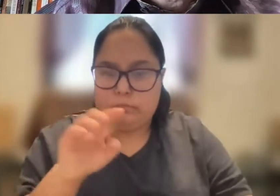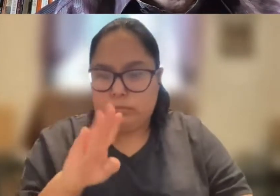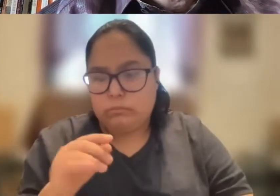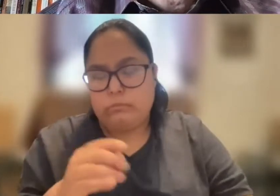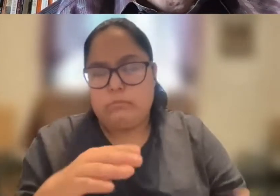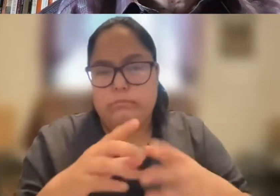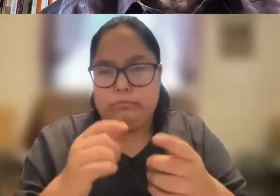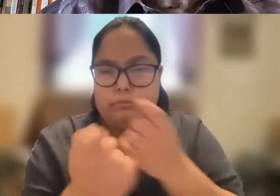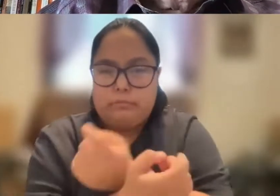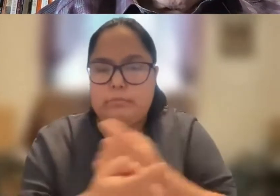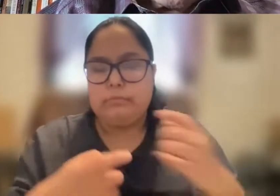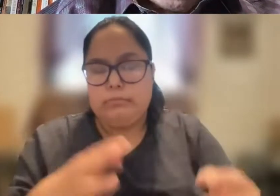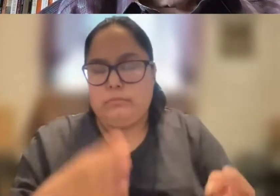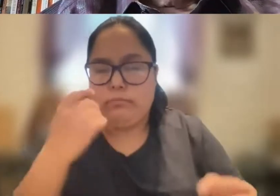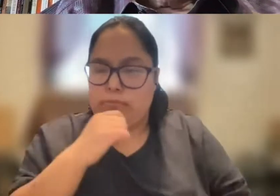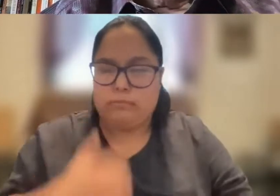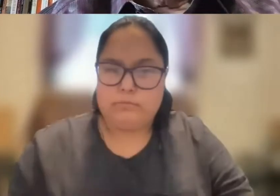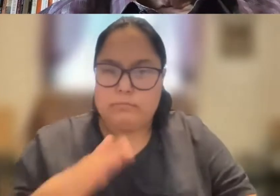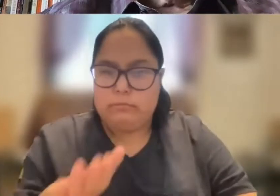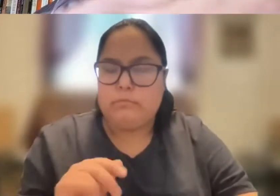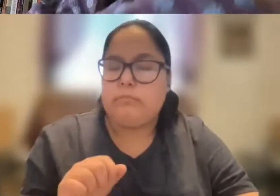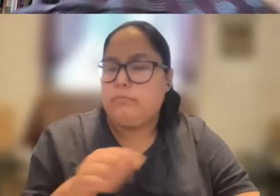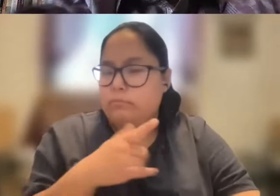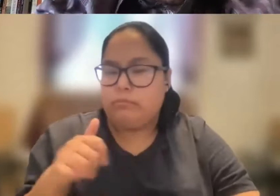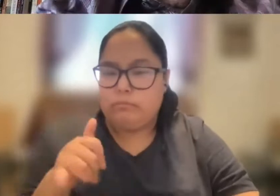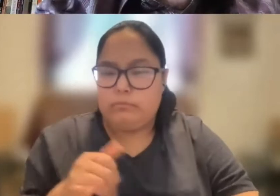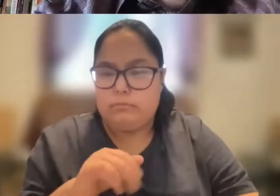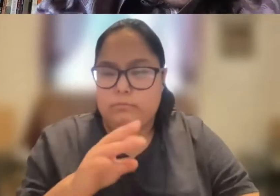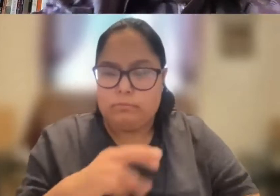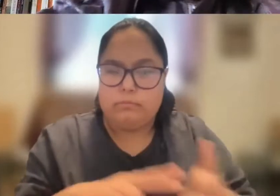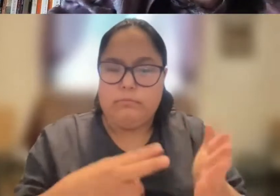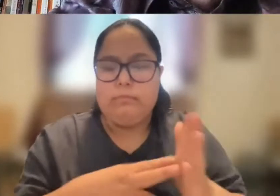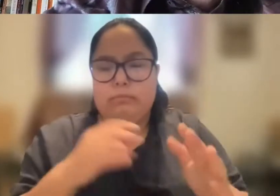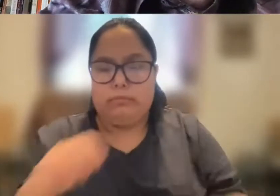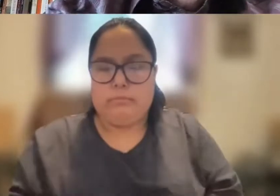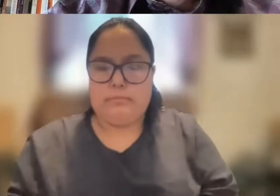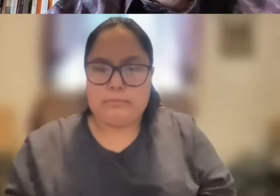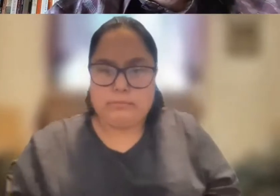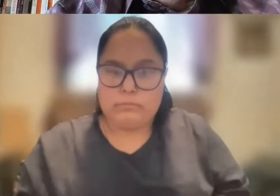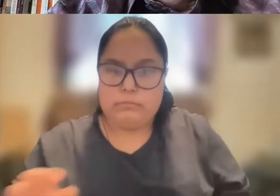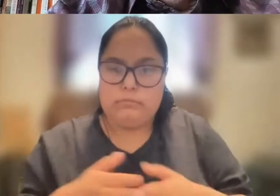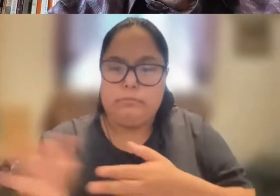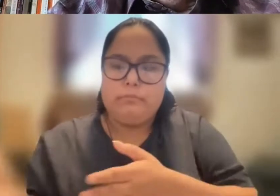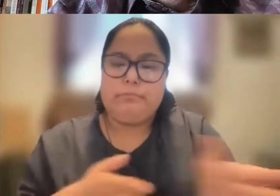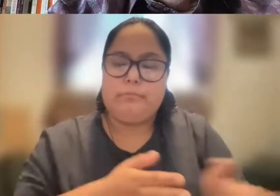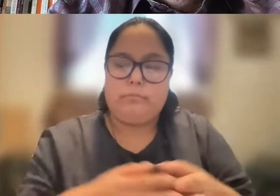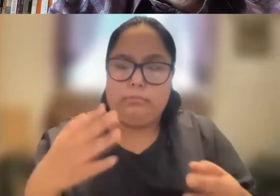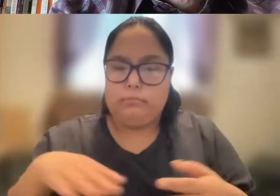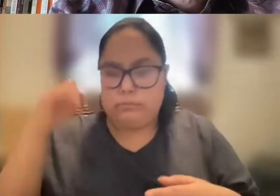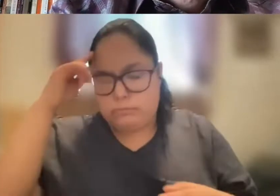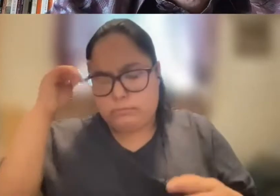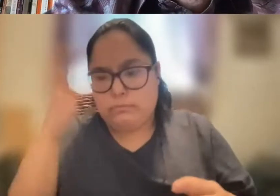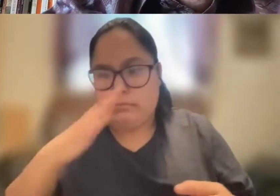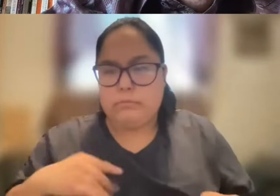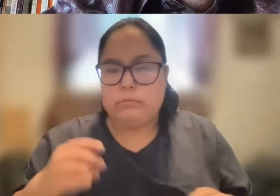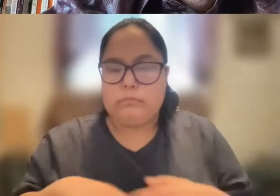would change who I was. It would ungay me. It did in fact change me in ways that I never anticipated, and all